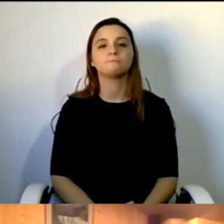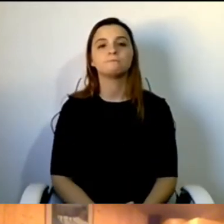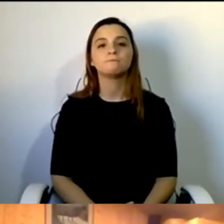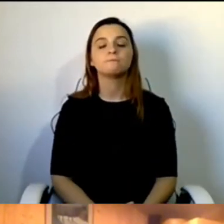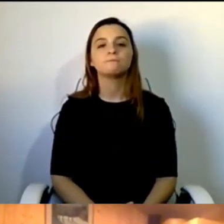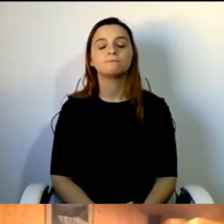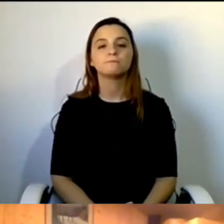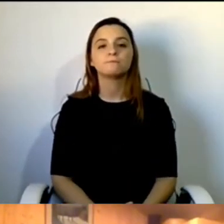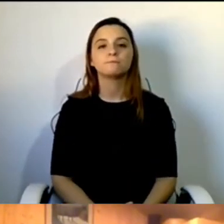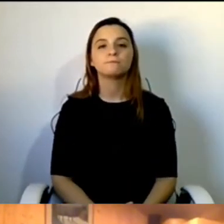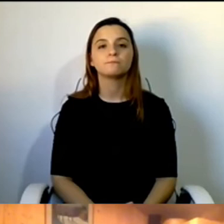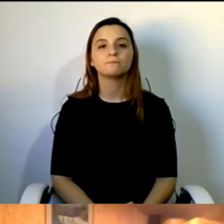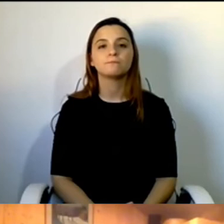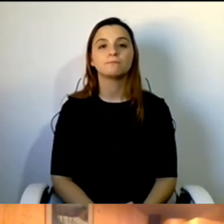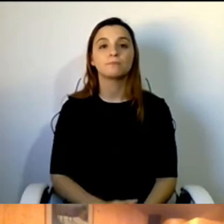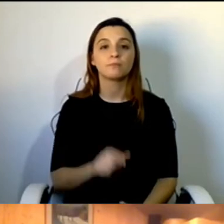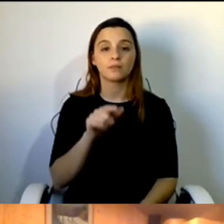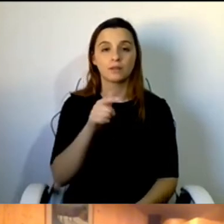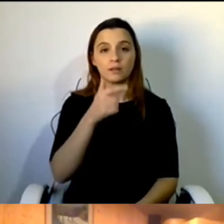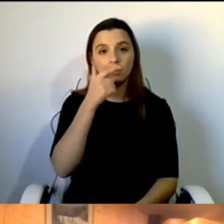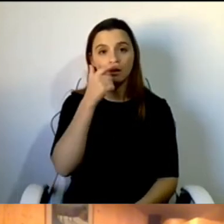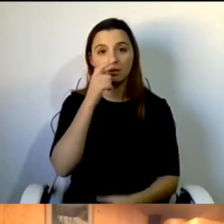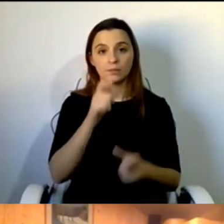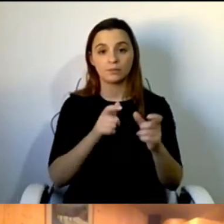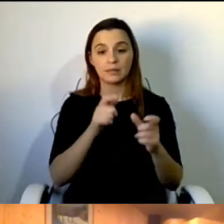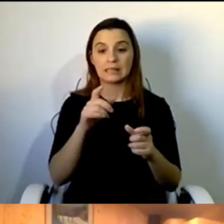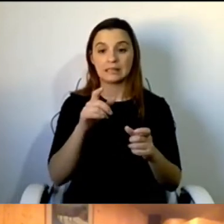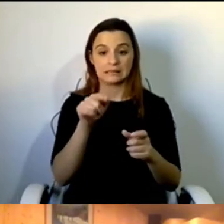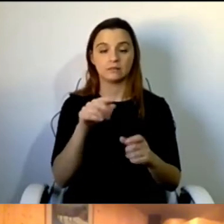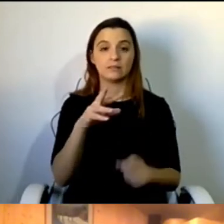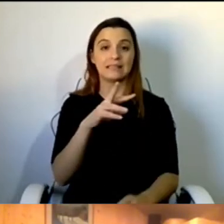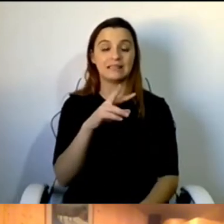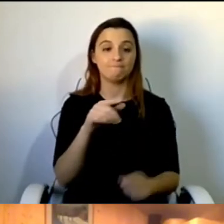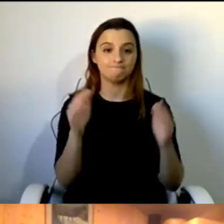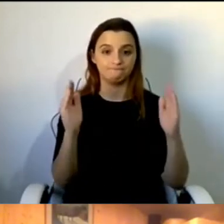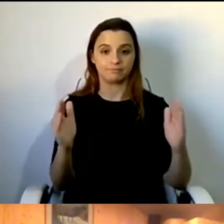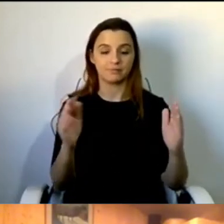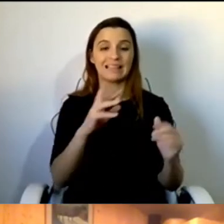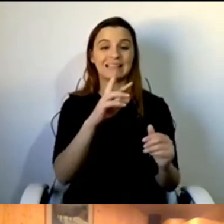have assistance payment on the national level.